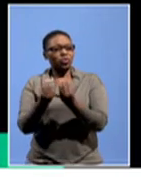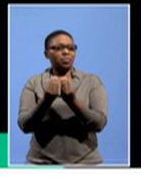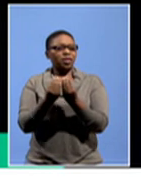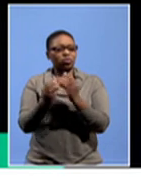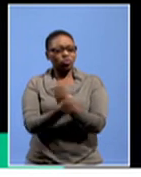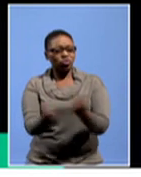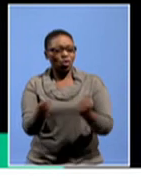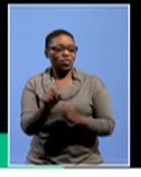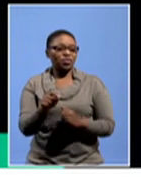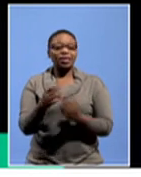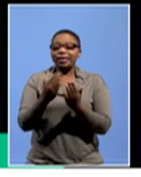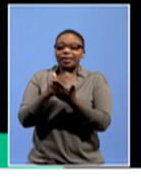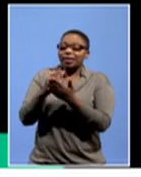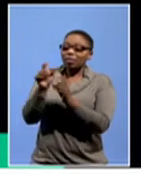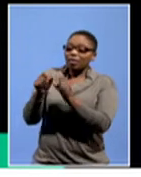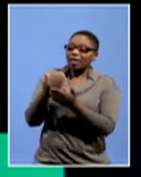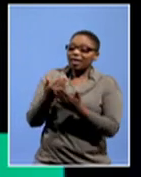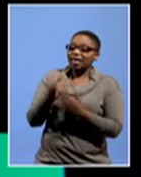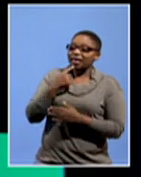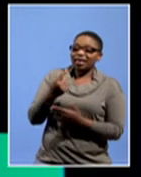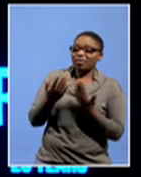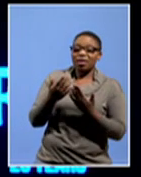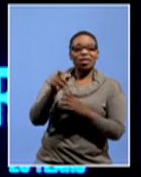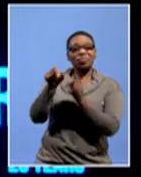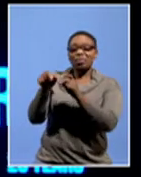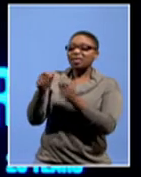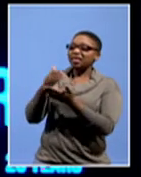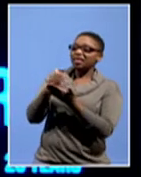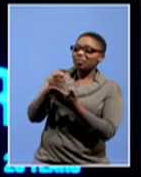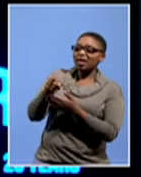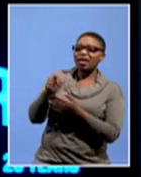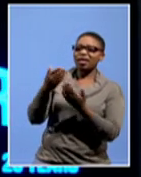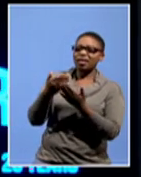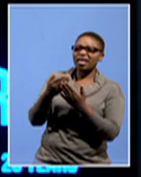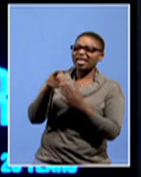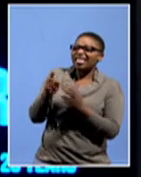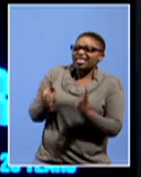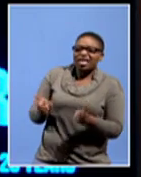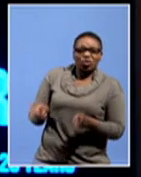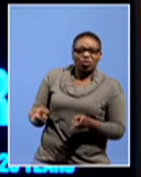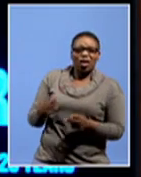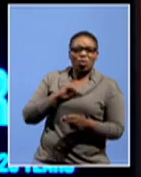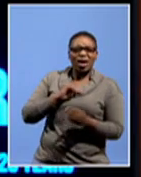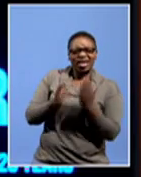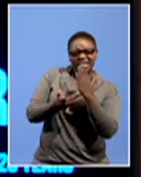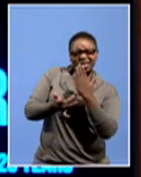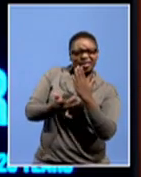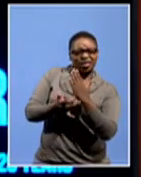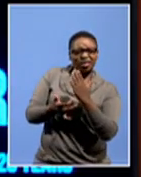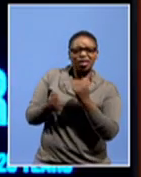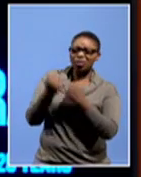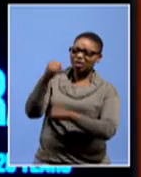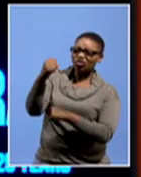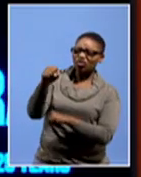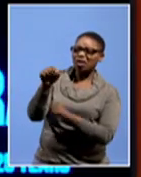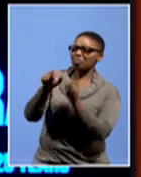very real threat it poses. Some people may argue, though, that a platform like Twitter, for example, that's the nature of the beast. It's a rage machine, and that people